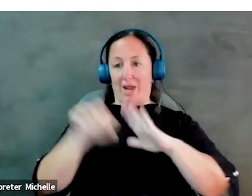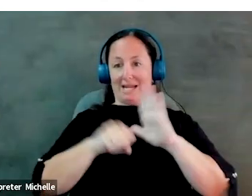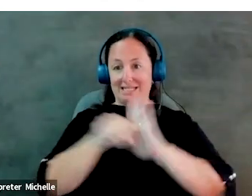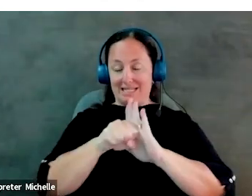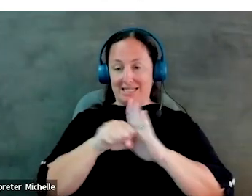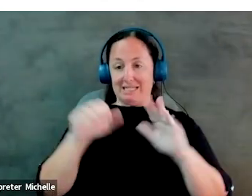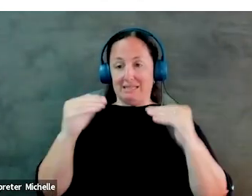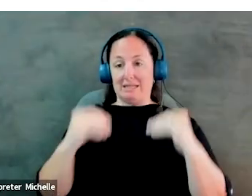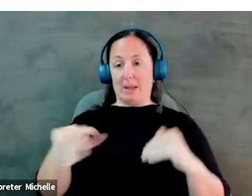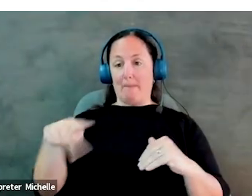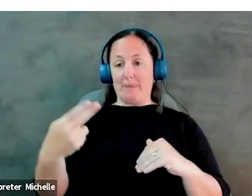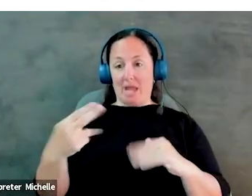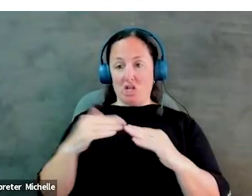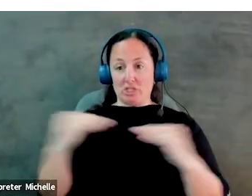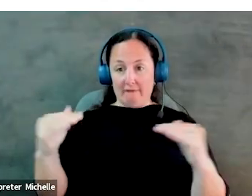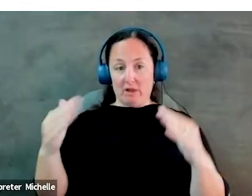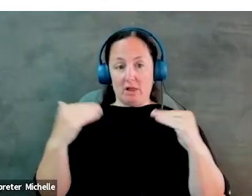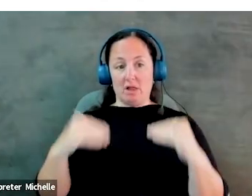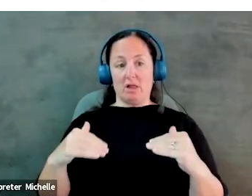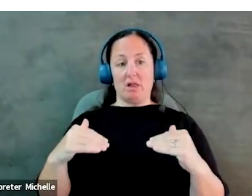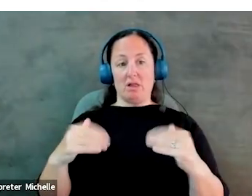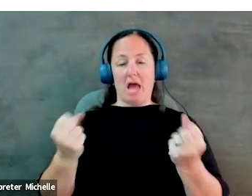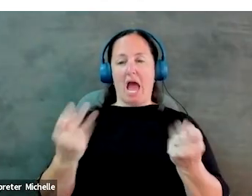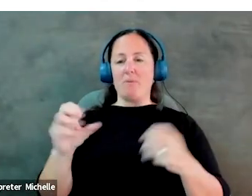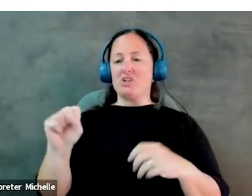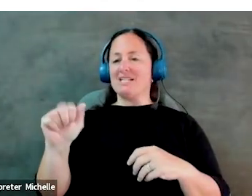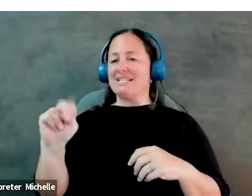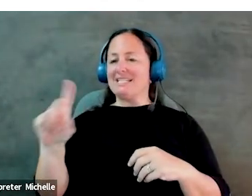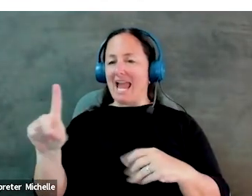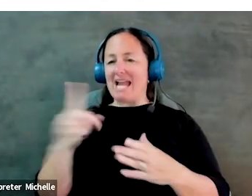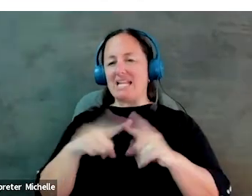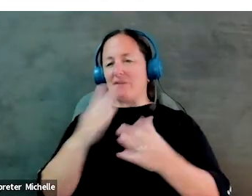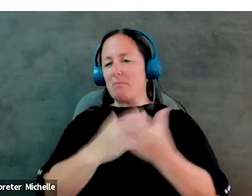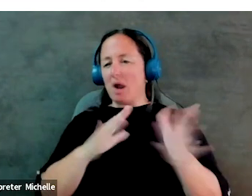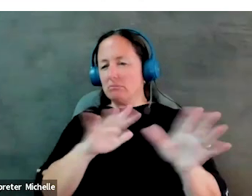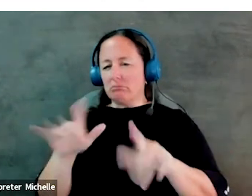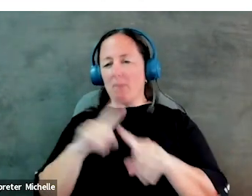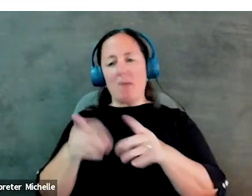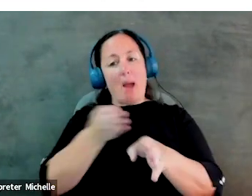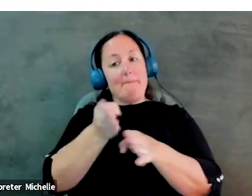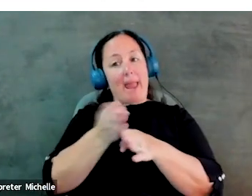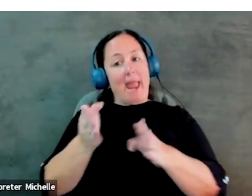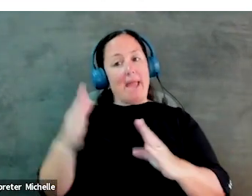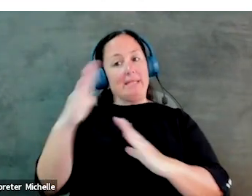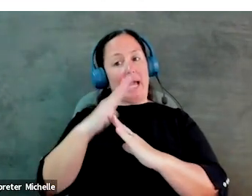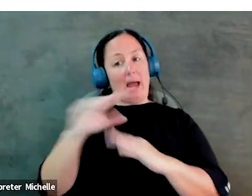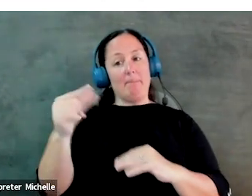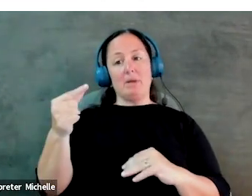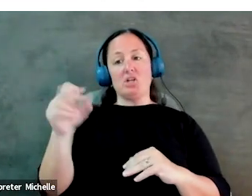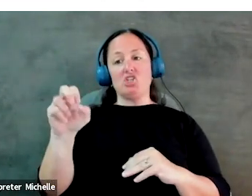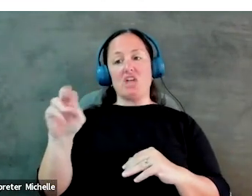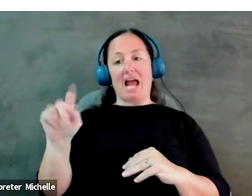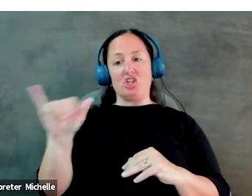another one, pH, as well as percentage of sand, as well as other components, but the main one being